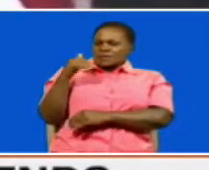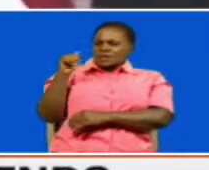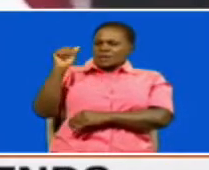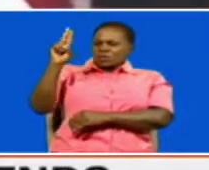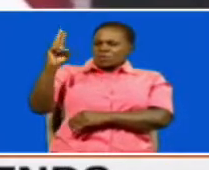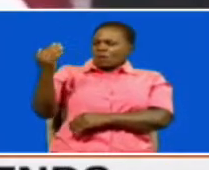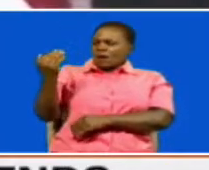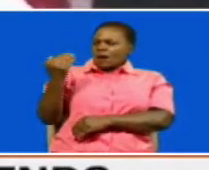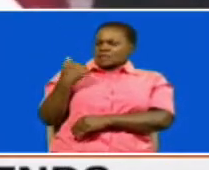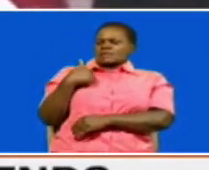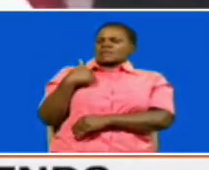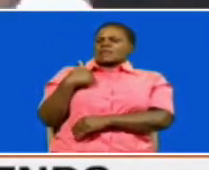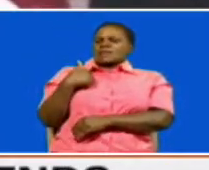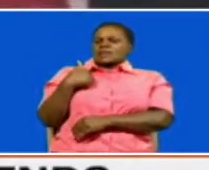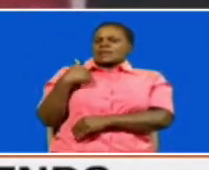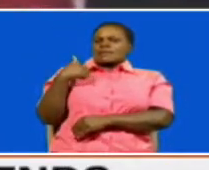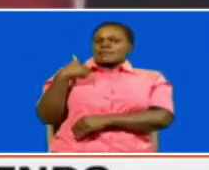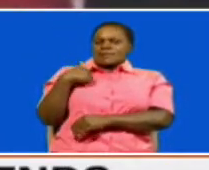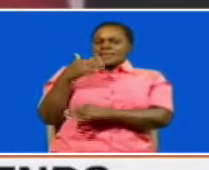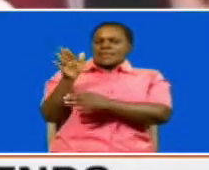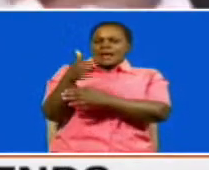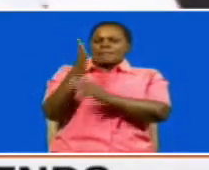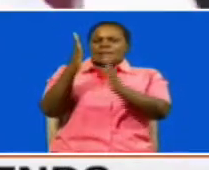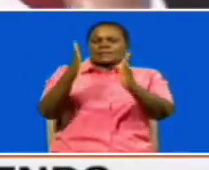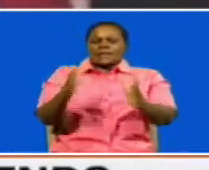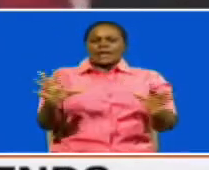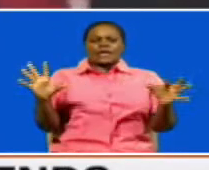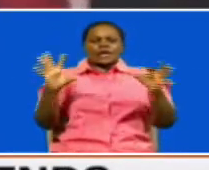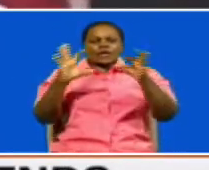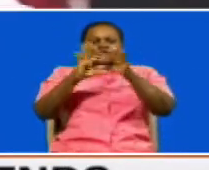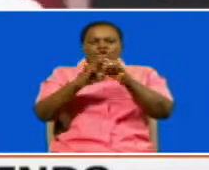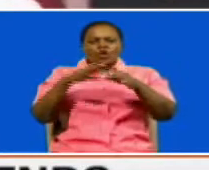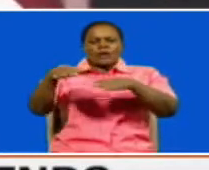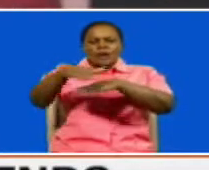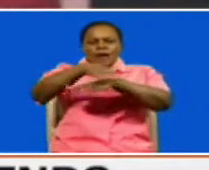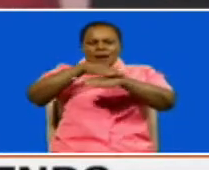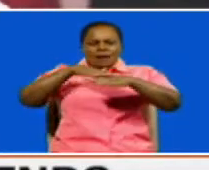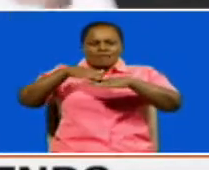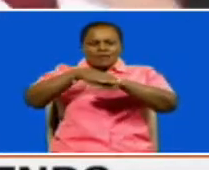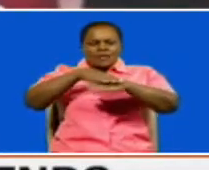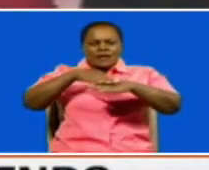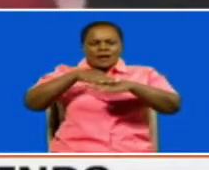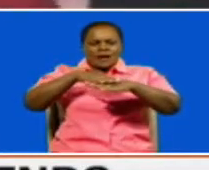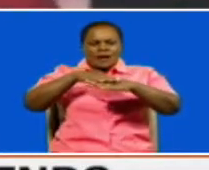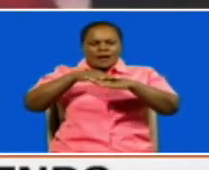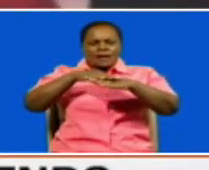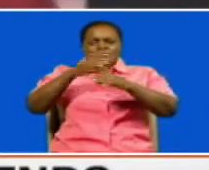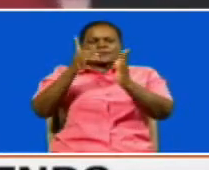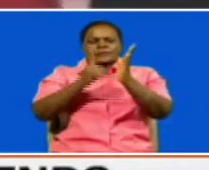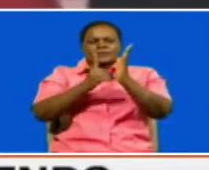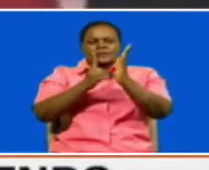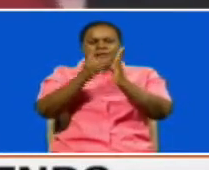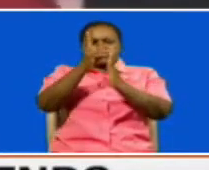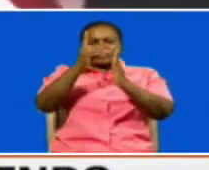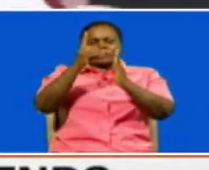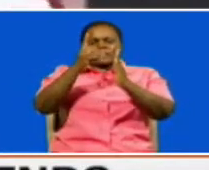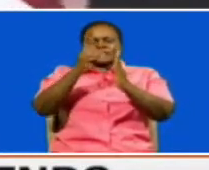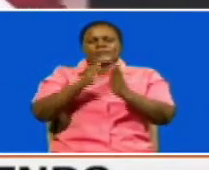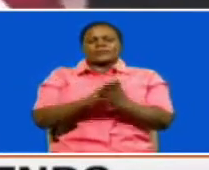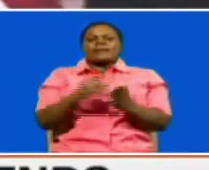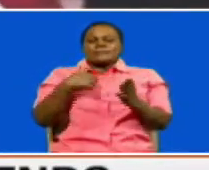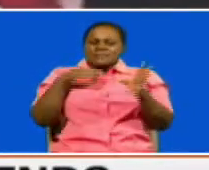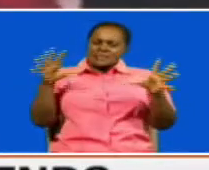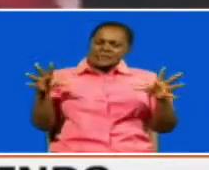Union niwe kama balozi ya kuunganisha Afrika na kupande ya muundo msingi. Na